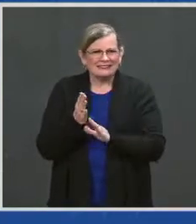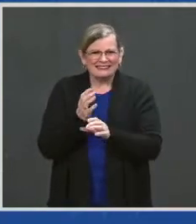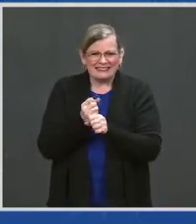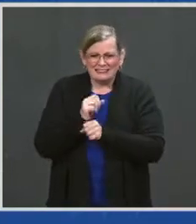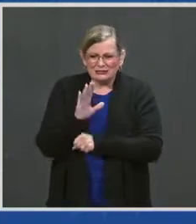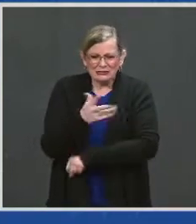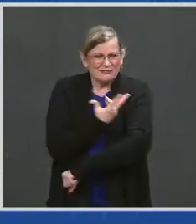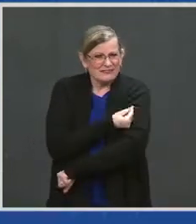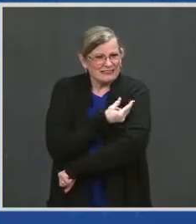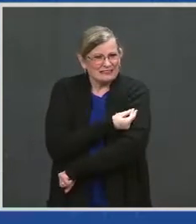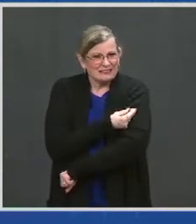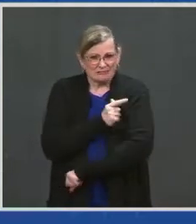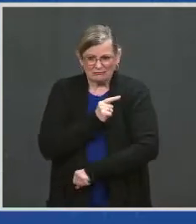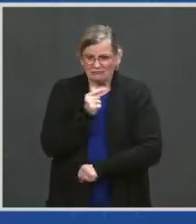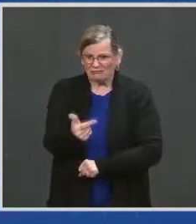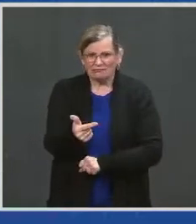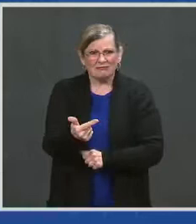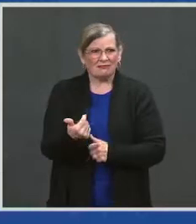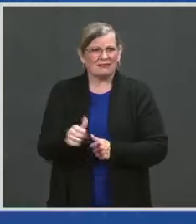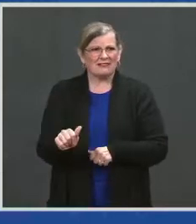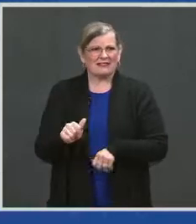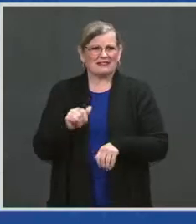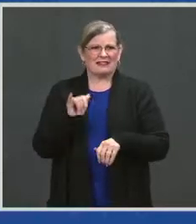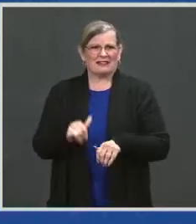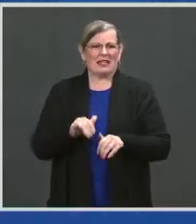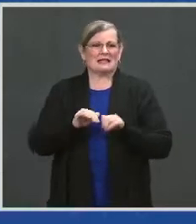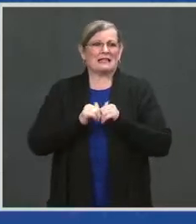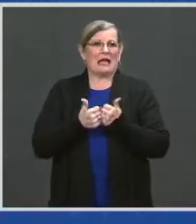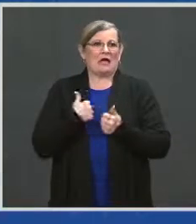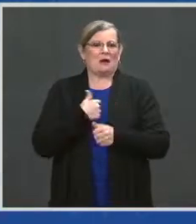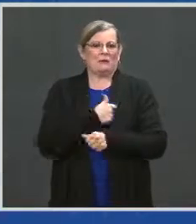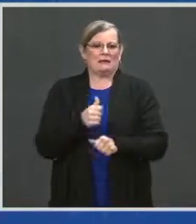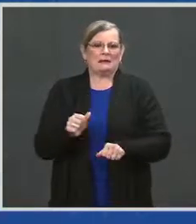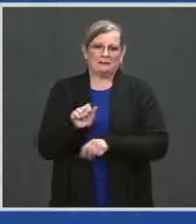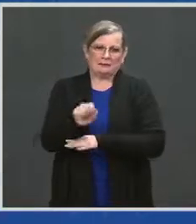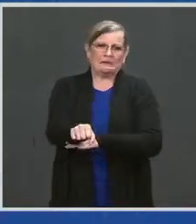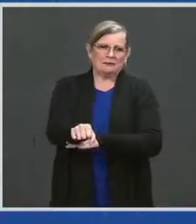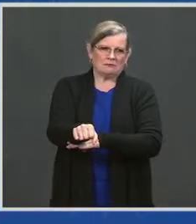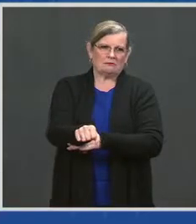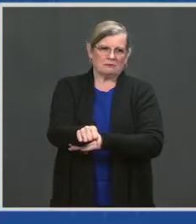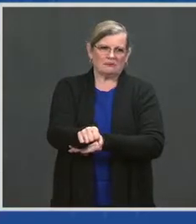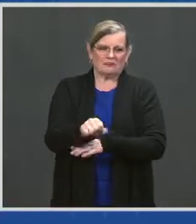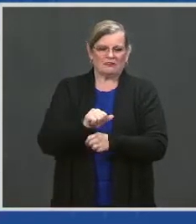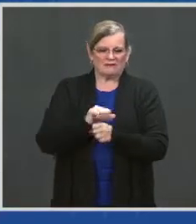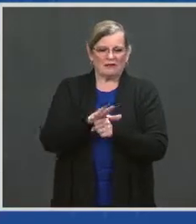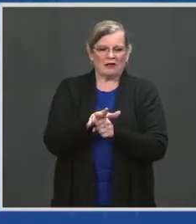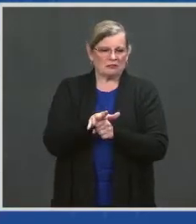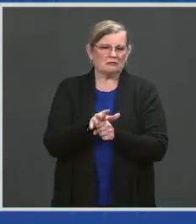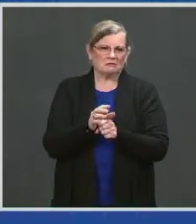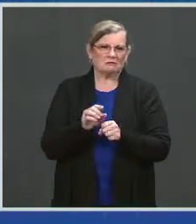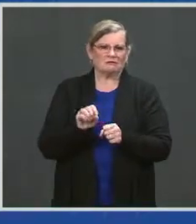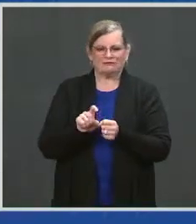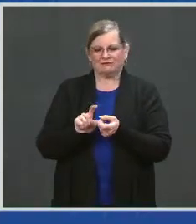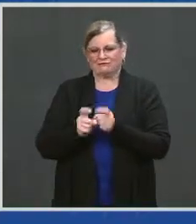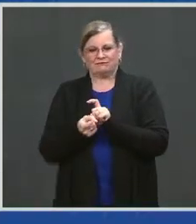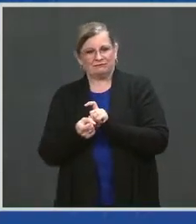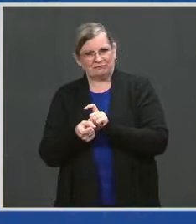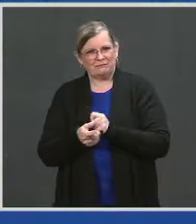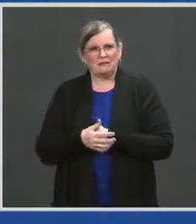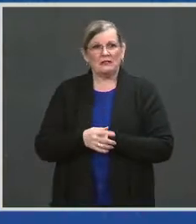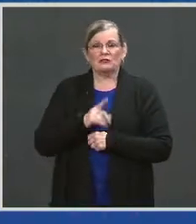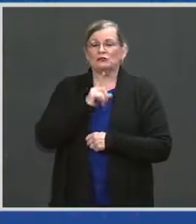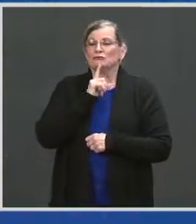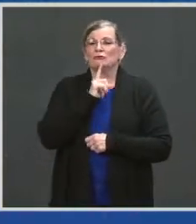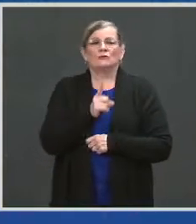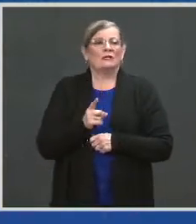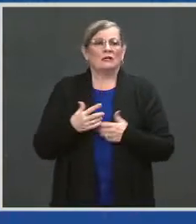turn. That's how we're going to beat the virus. Cast off the weight of the pandemic that's holding our economy back.